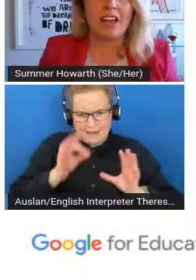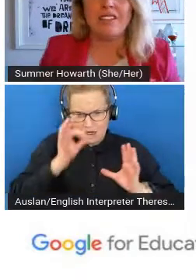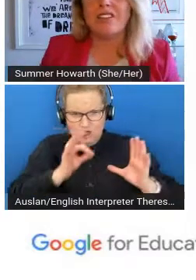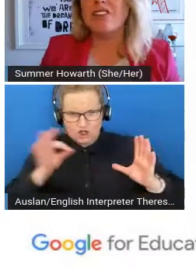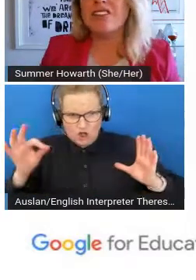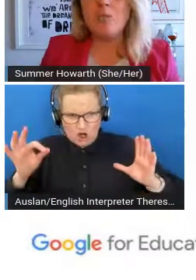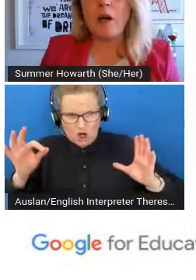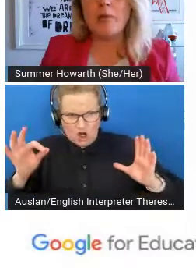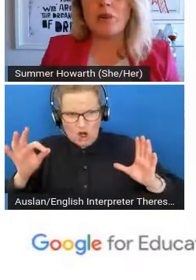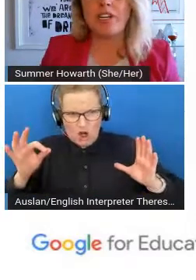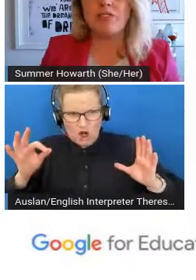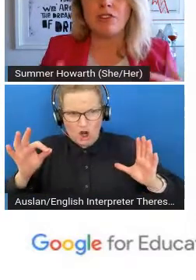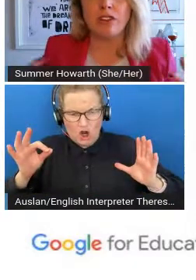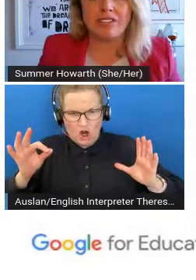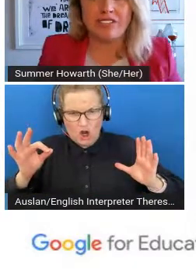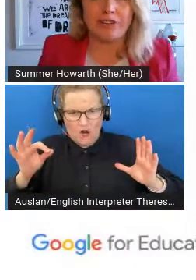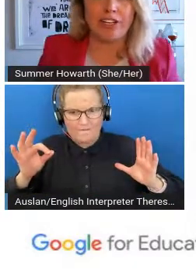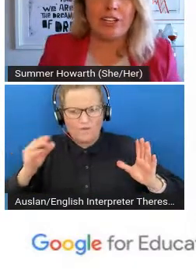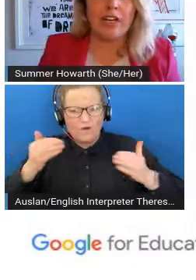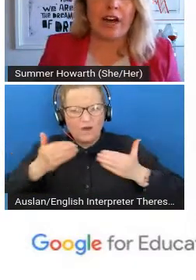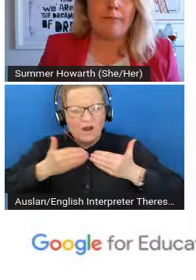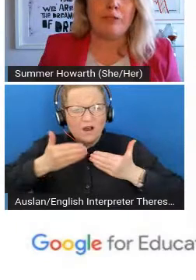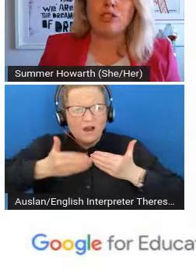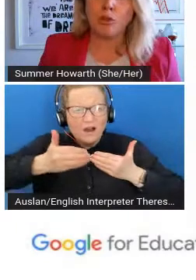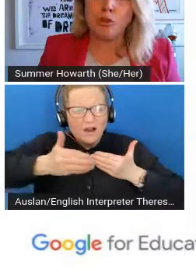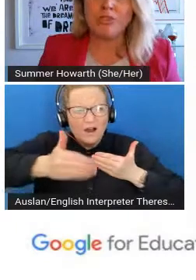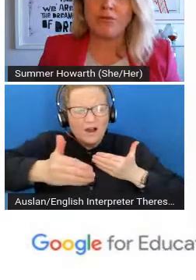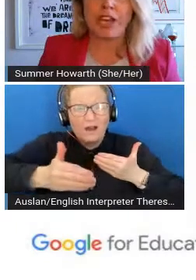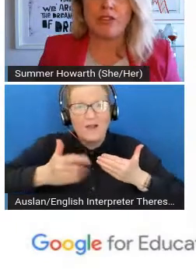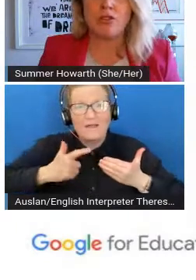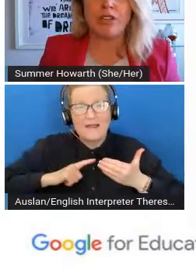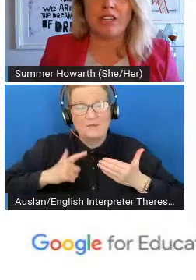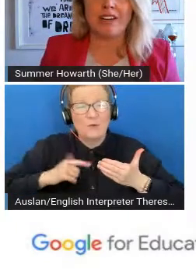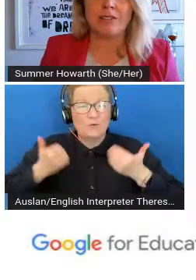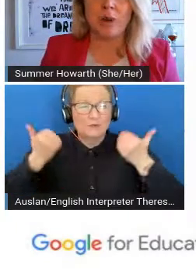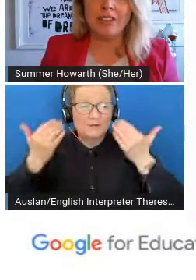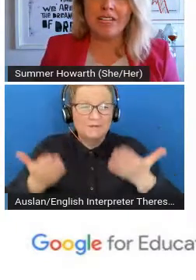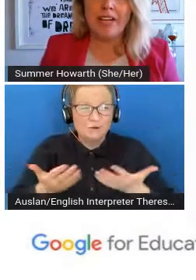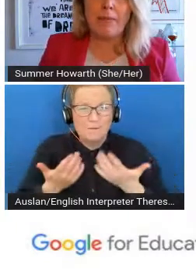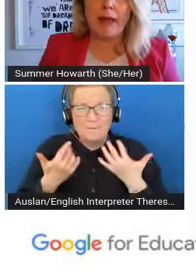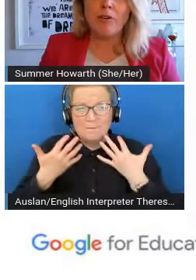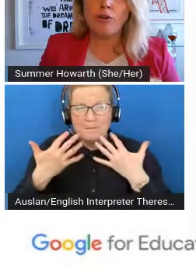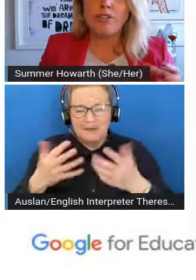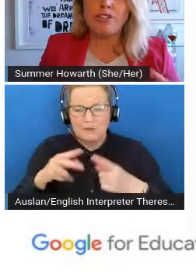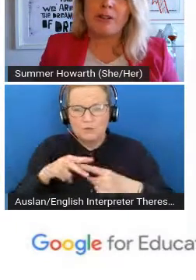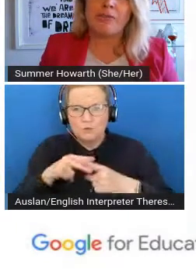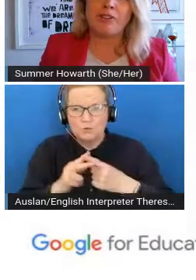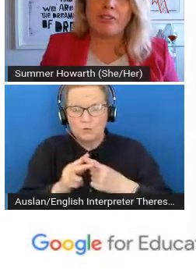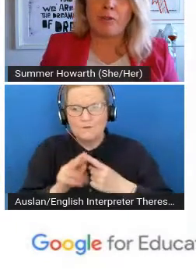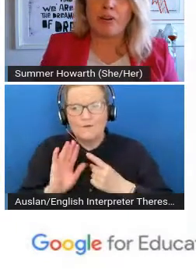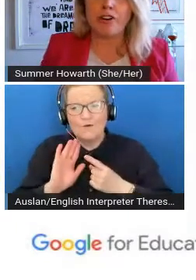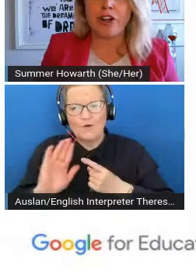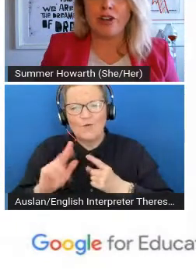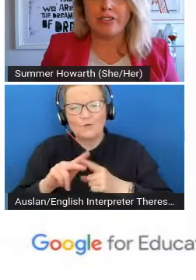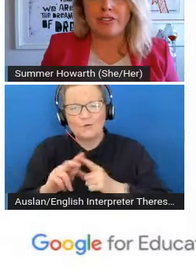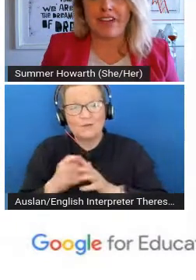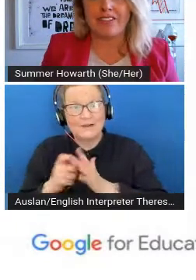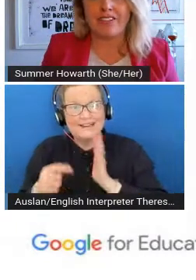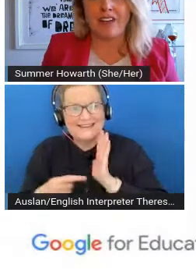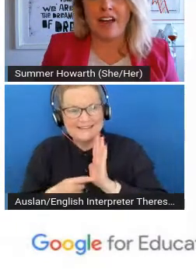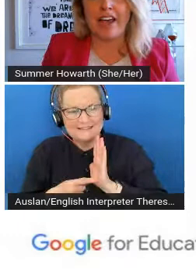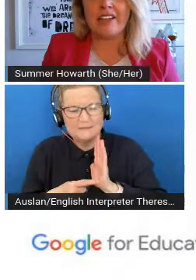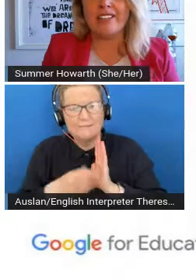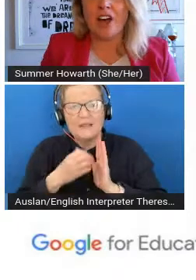process lightly. So this is why we want to give you lots of different tools for that toolkit as well. And also some of those protocols